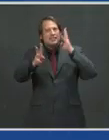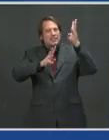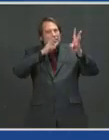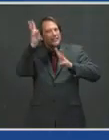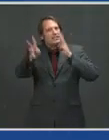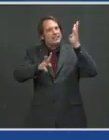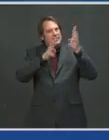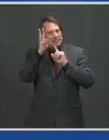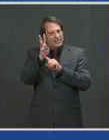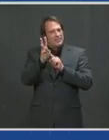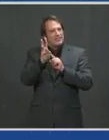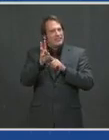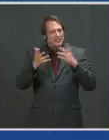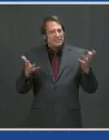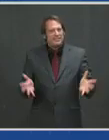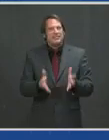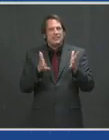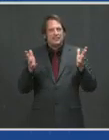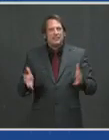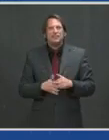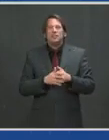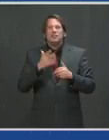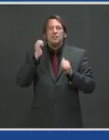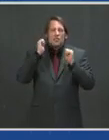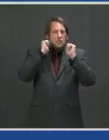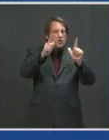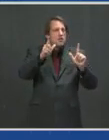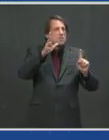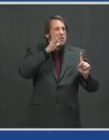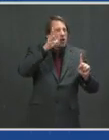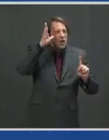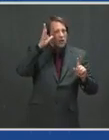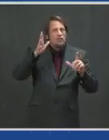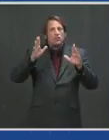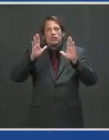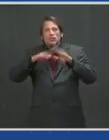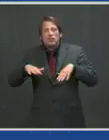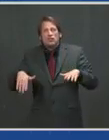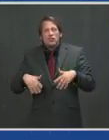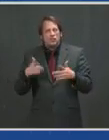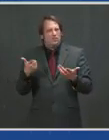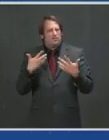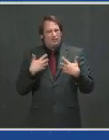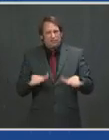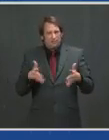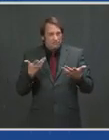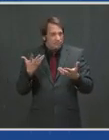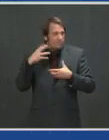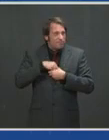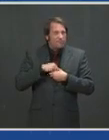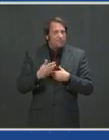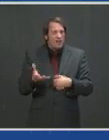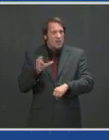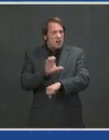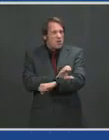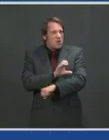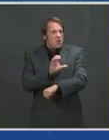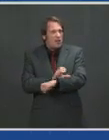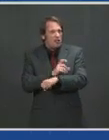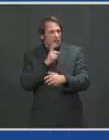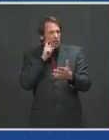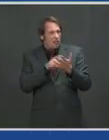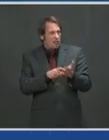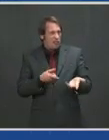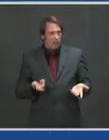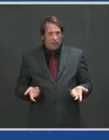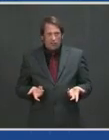computer programmer, every graphic designer, every renewable energy worker once did,